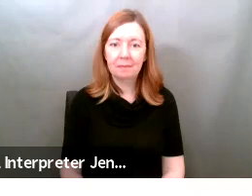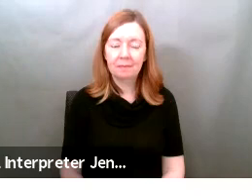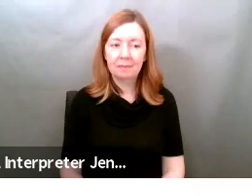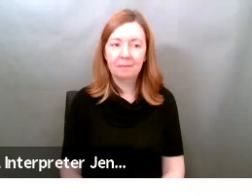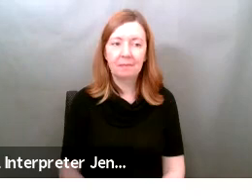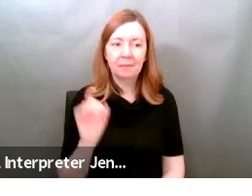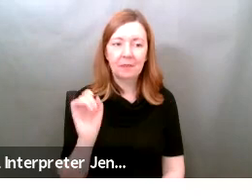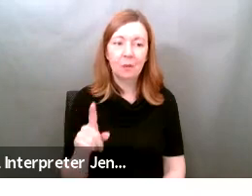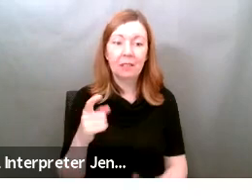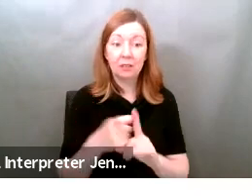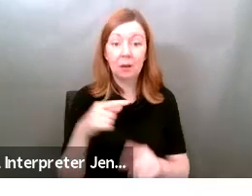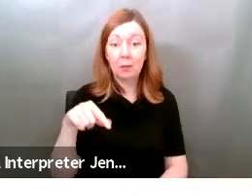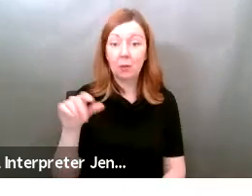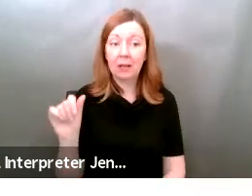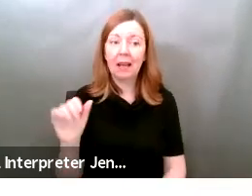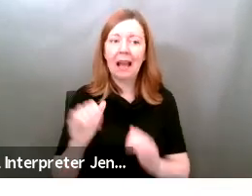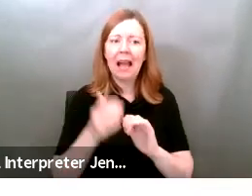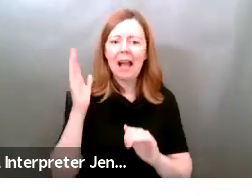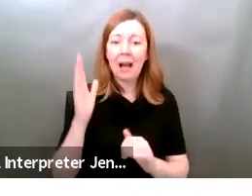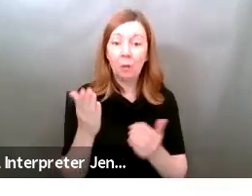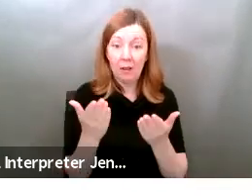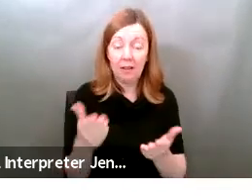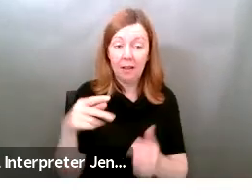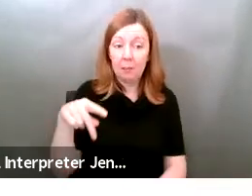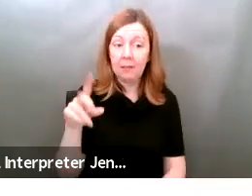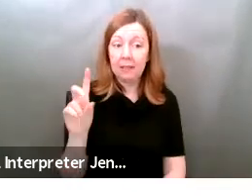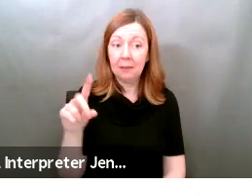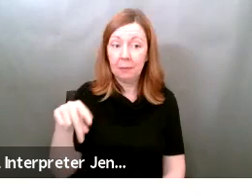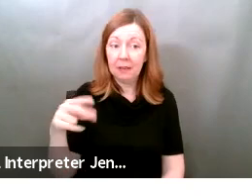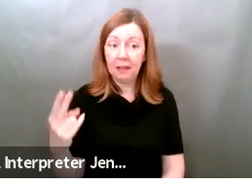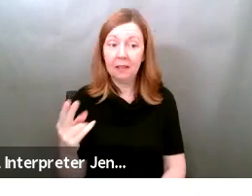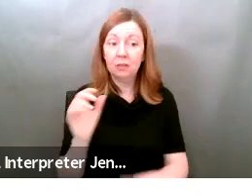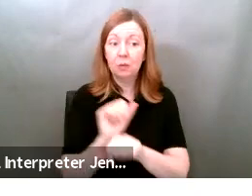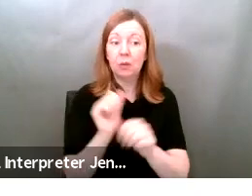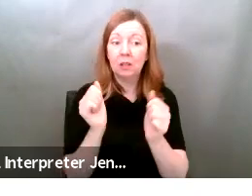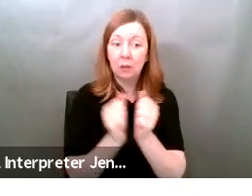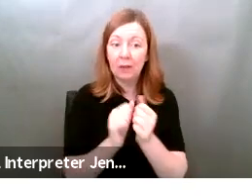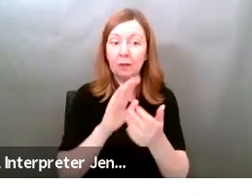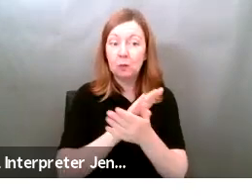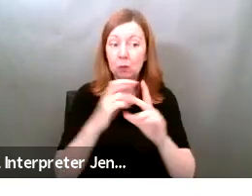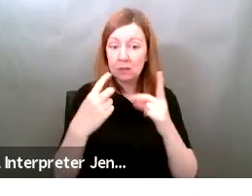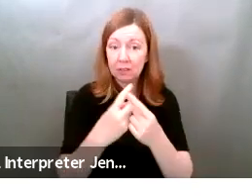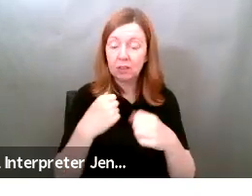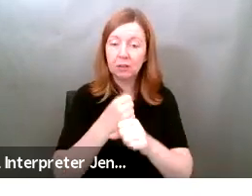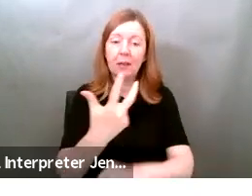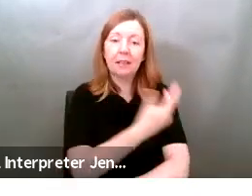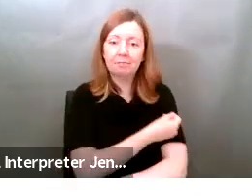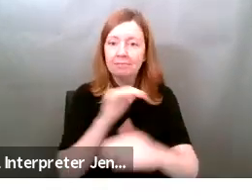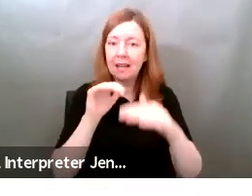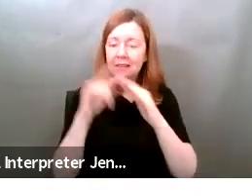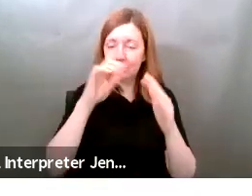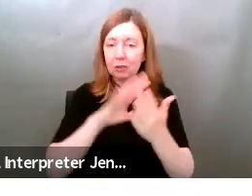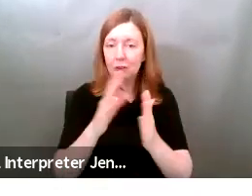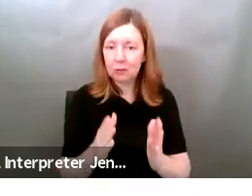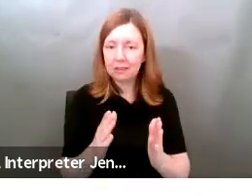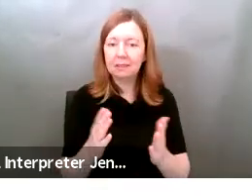So the question in the Q&A is, how will PDPH be working with the school district to make vaccination accessible for students? And, you